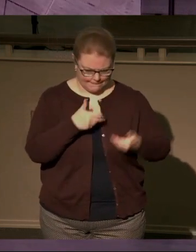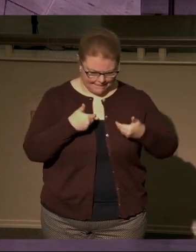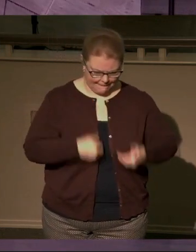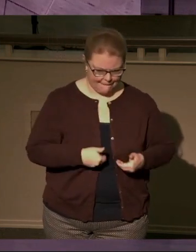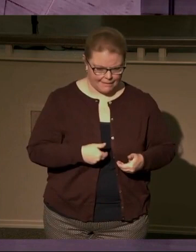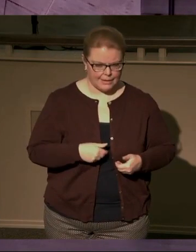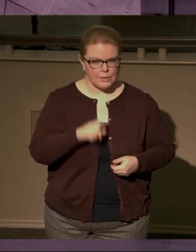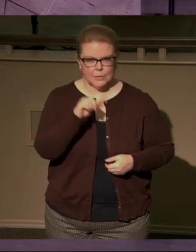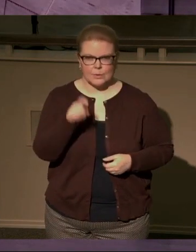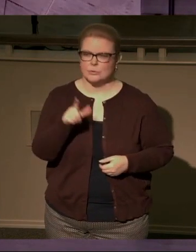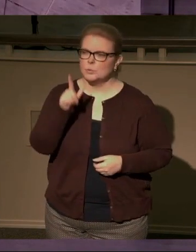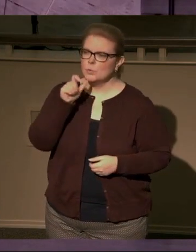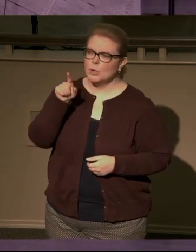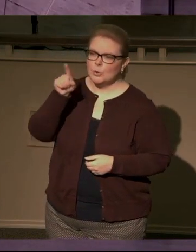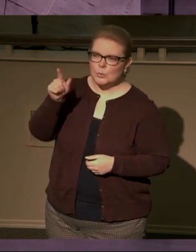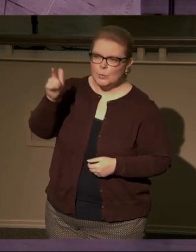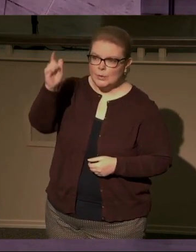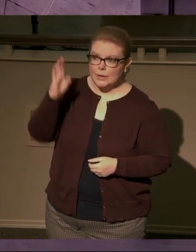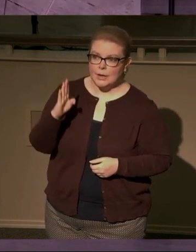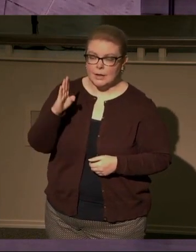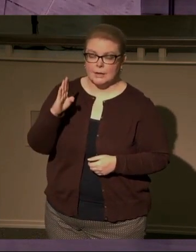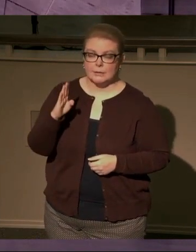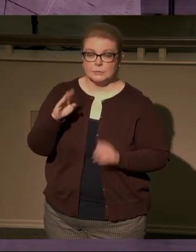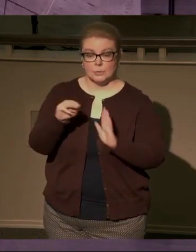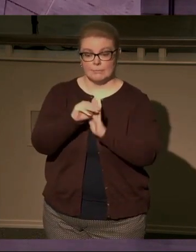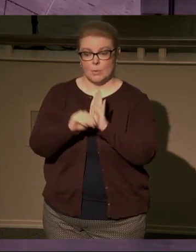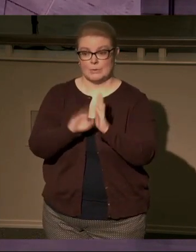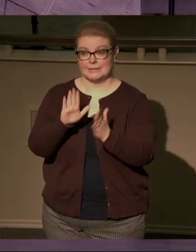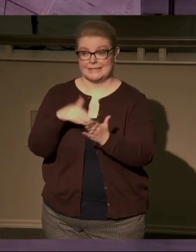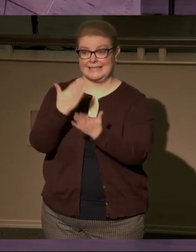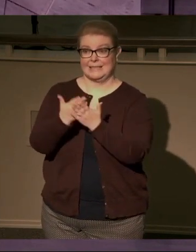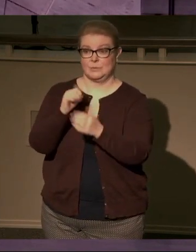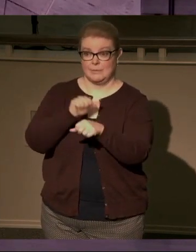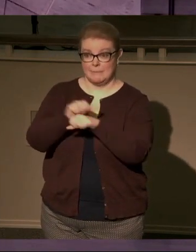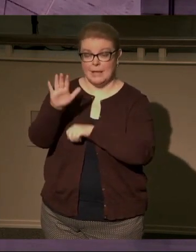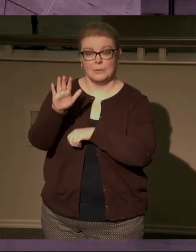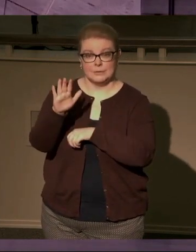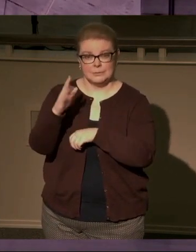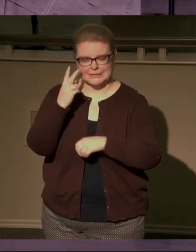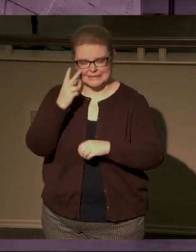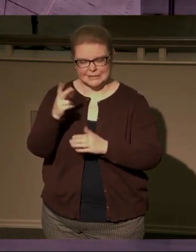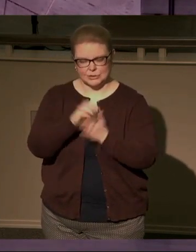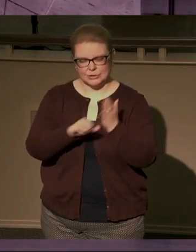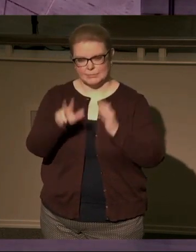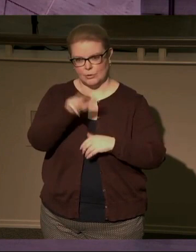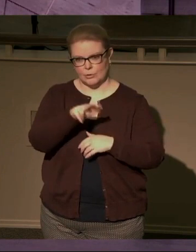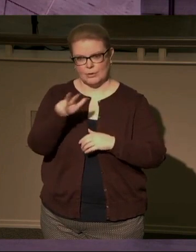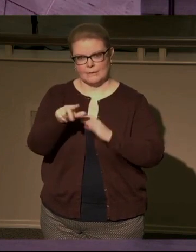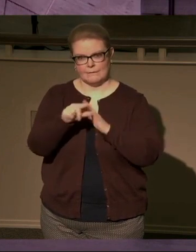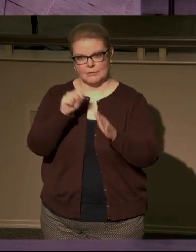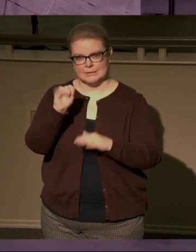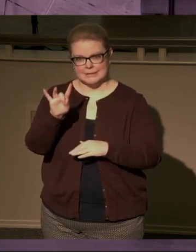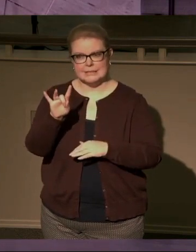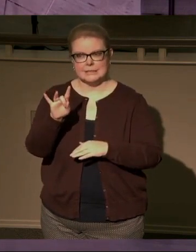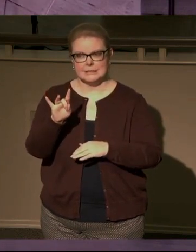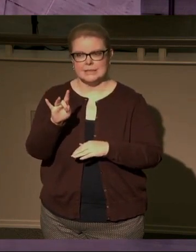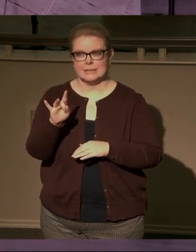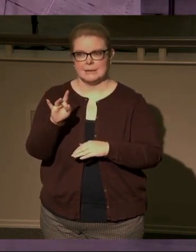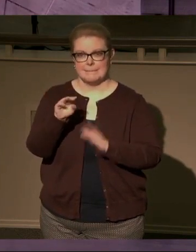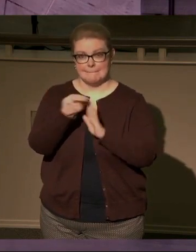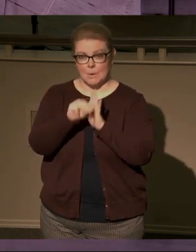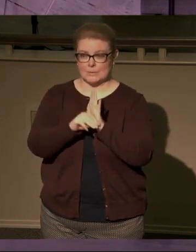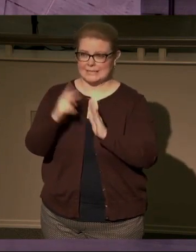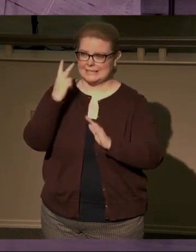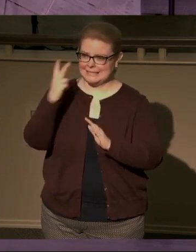is, who is God? So he gets to the mountain, and he sees God, chapter 33:18. He sees the backside of God. And as